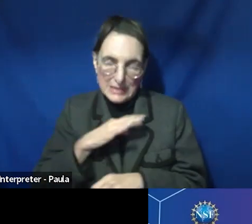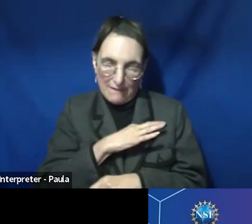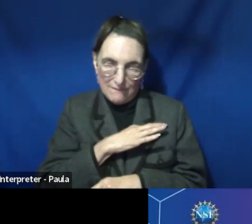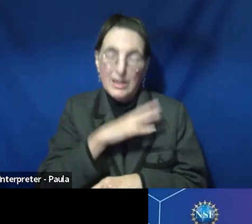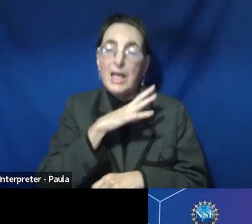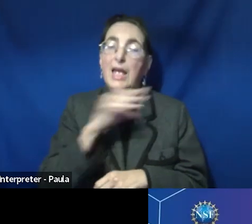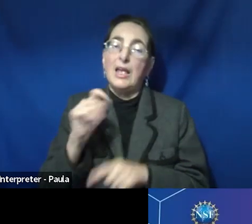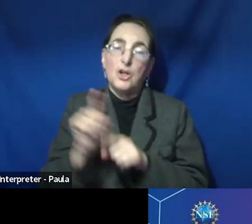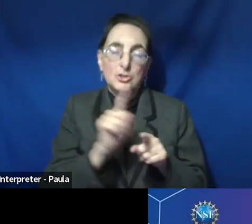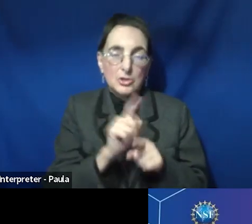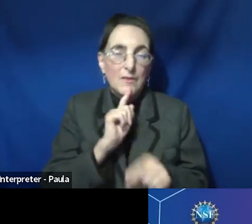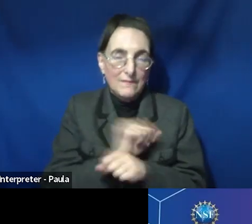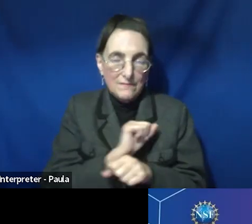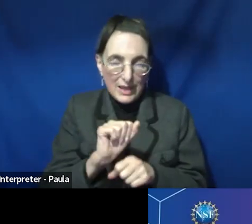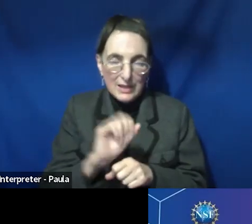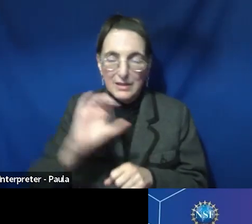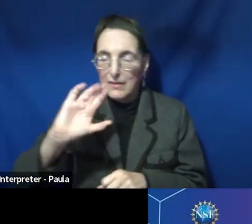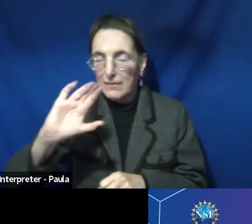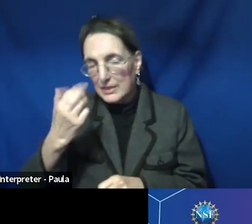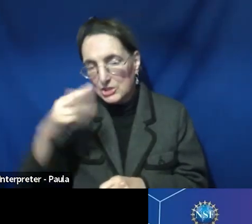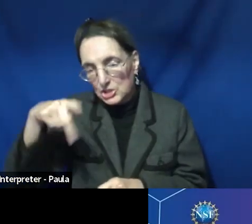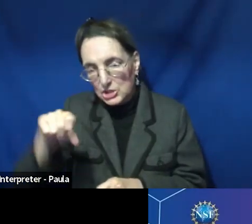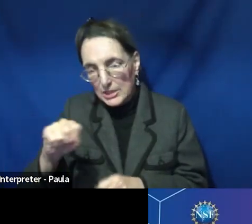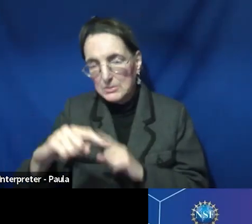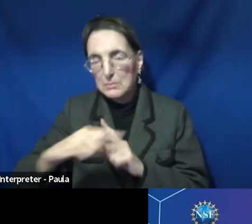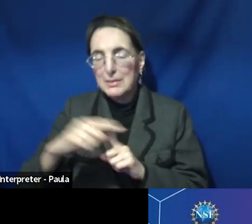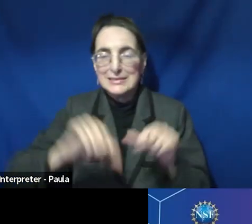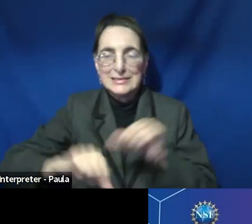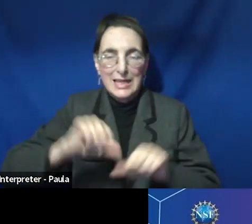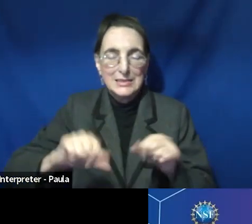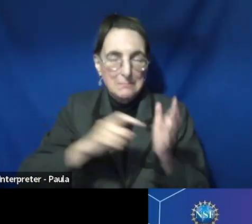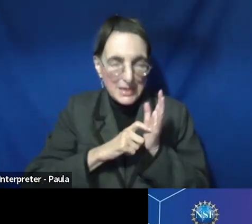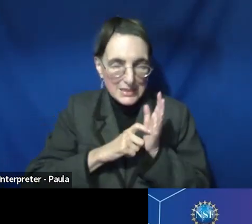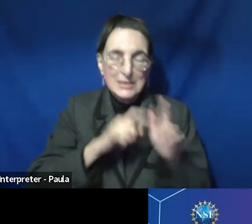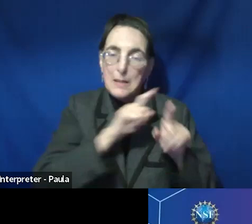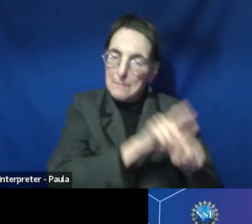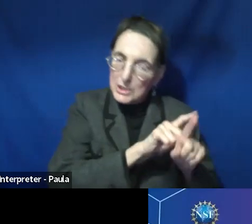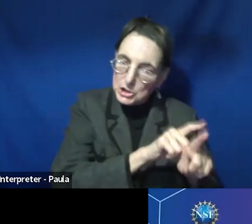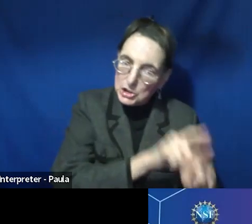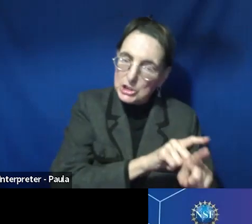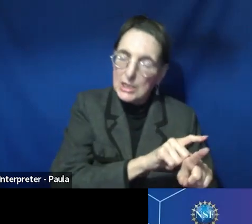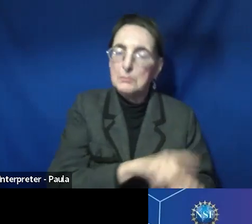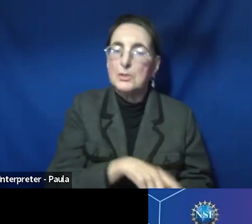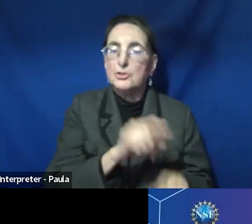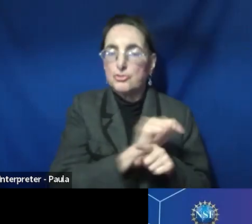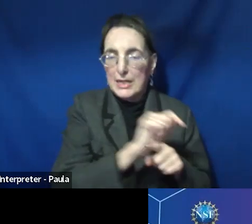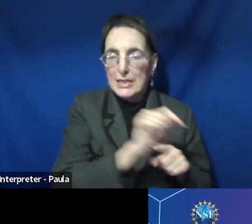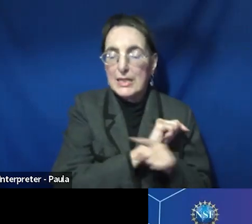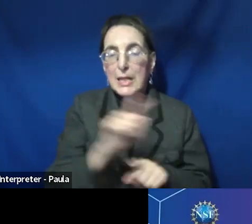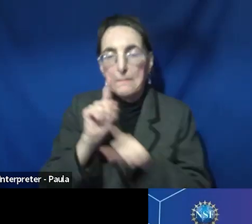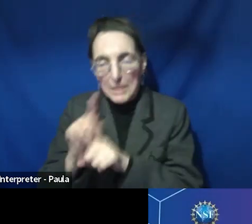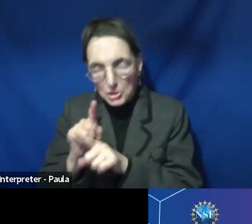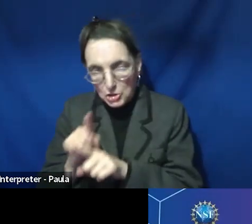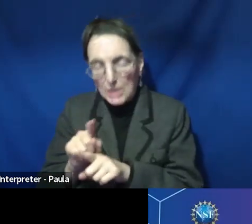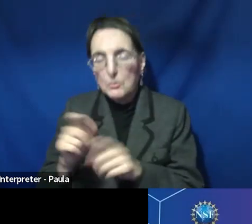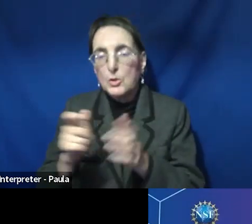that CHIPS Plus Science mandates the mentorship training and mentorship requirement, and that would